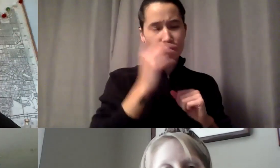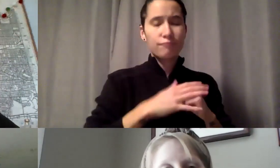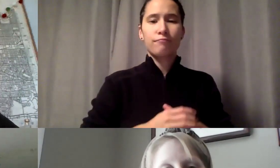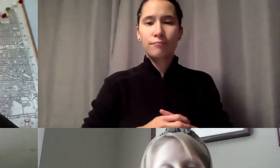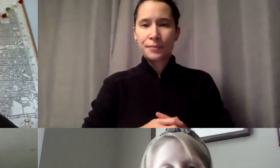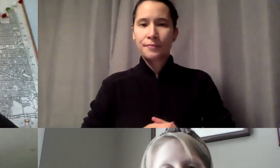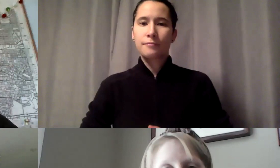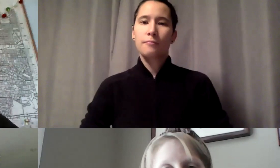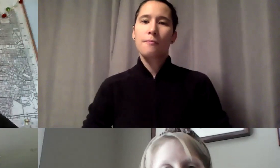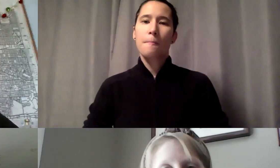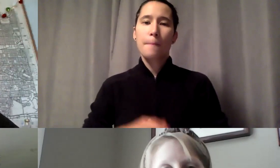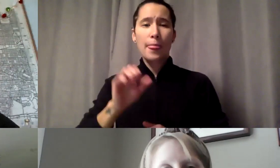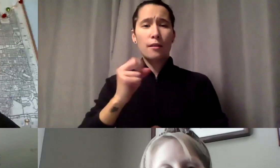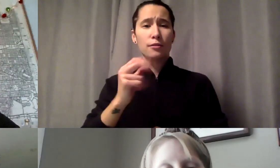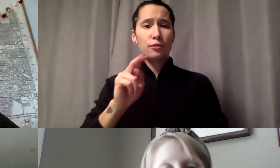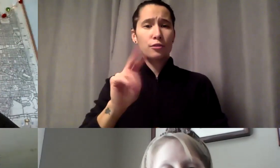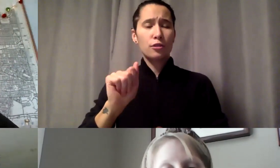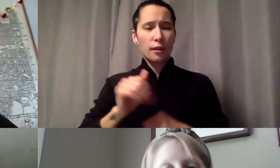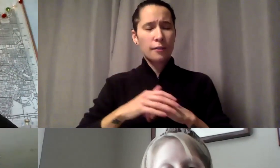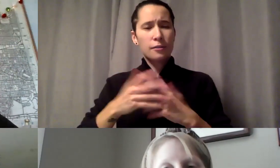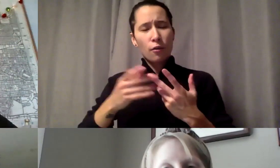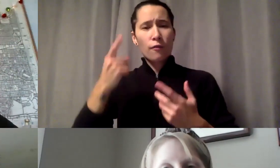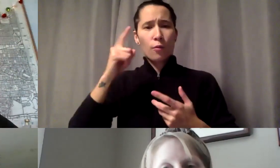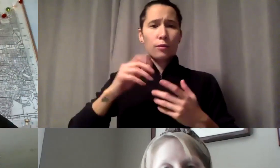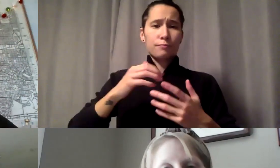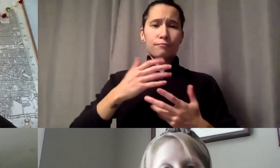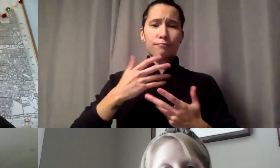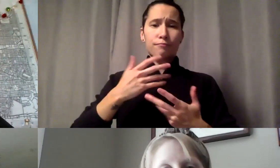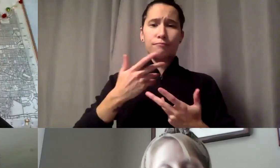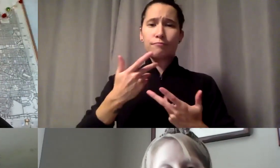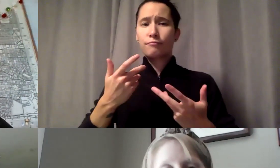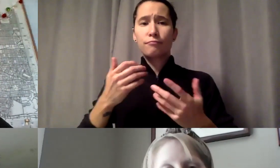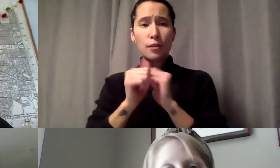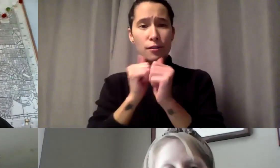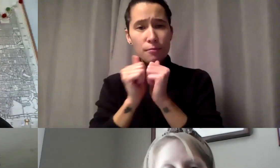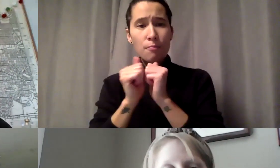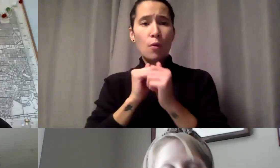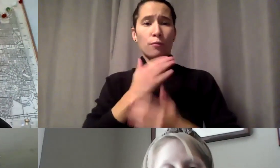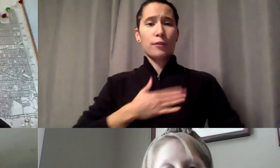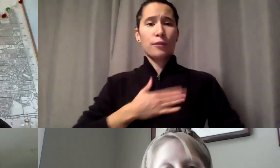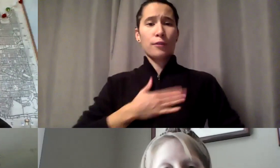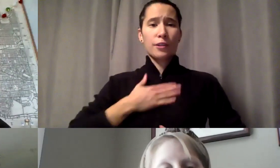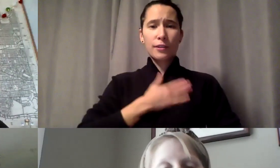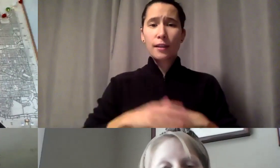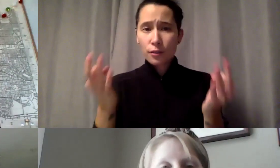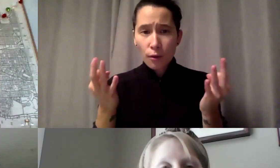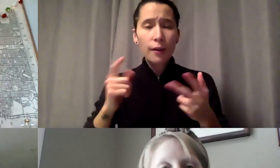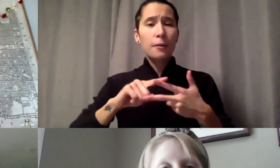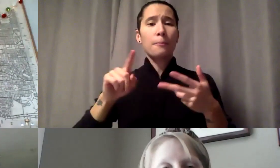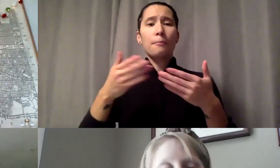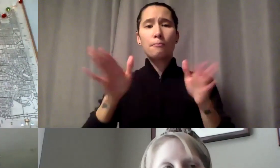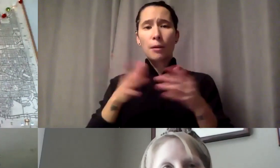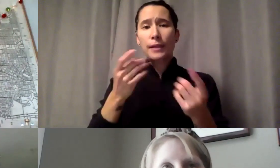for more fitness recreation. So yoga, public skating, those kind of things. What's the indication